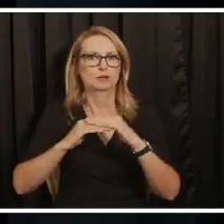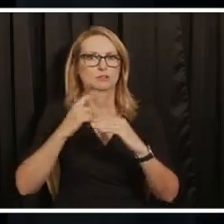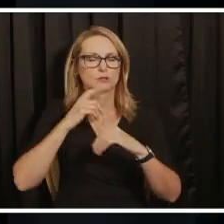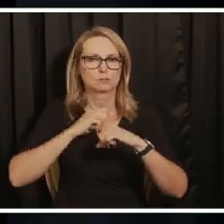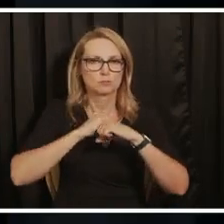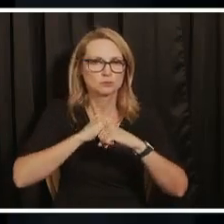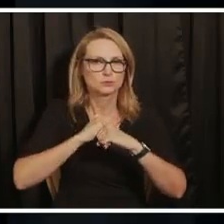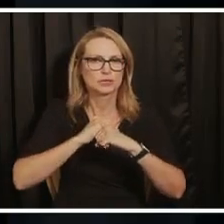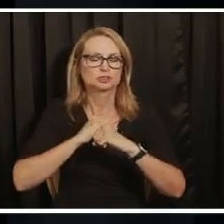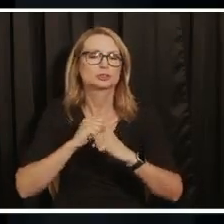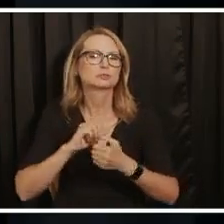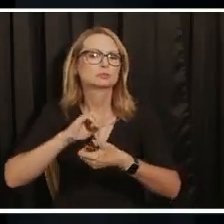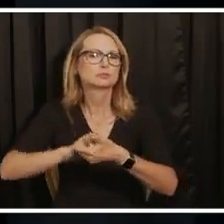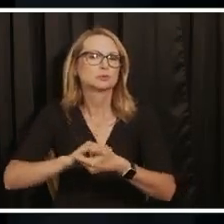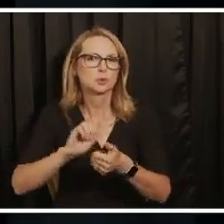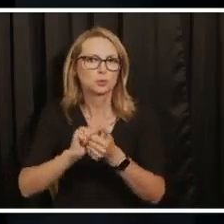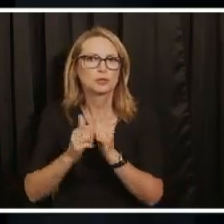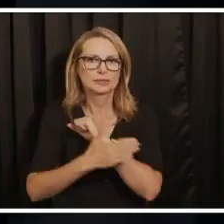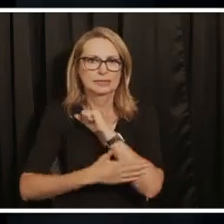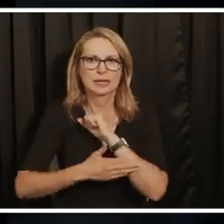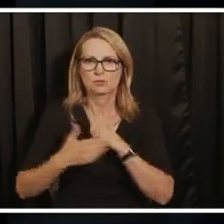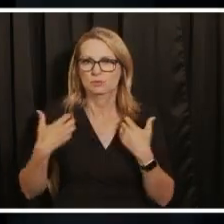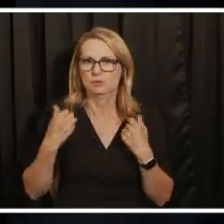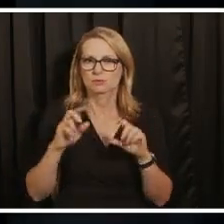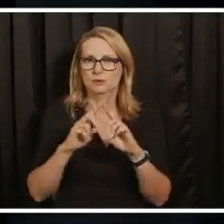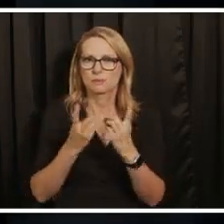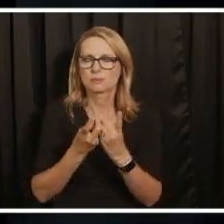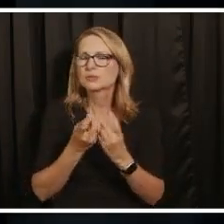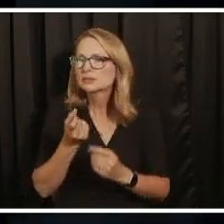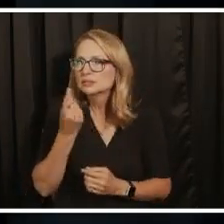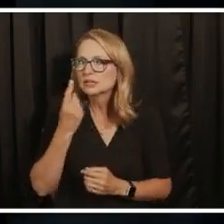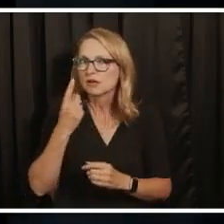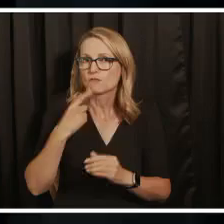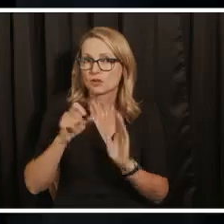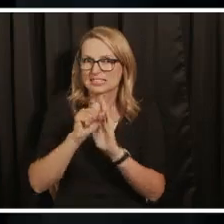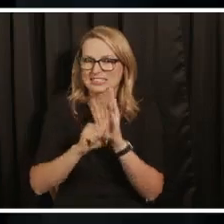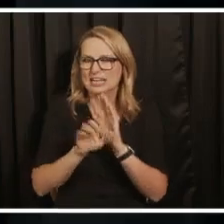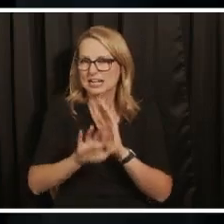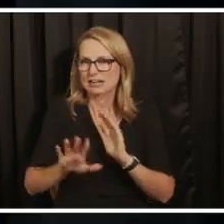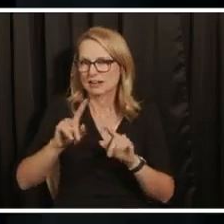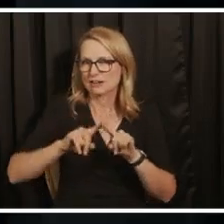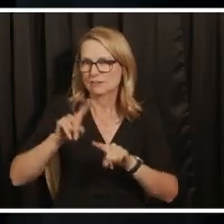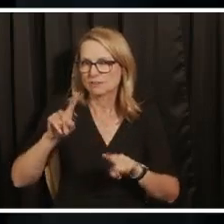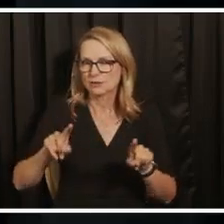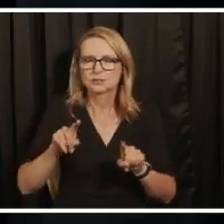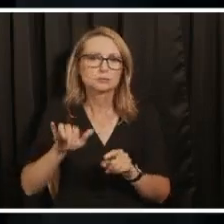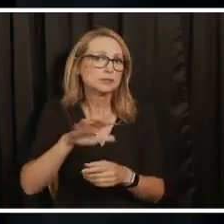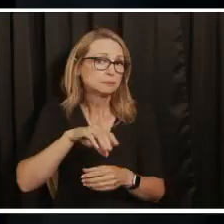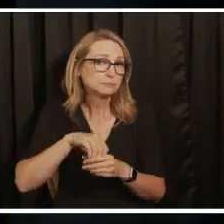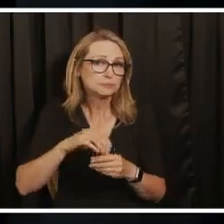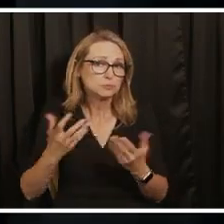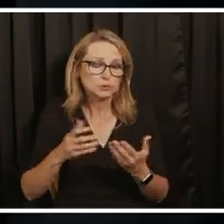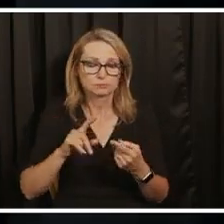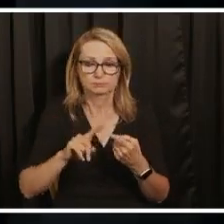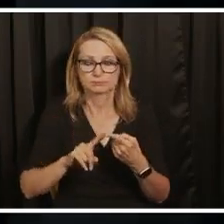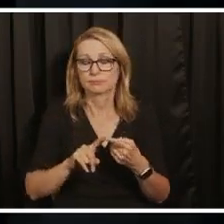with their county health department. And those look a little different in different places, but they include things like